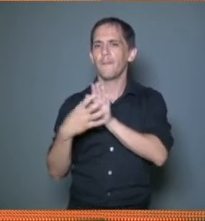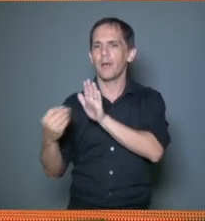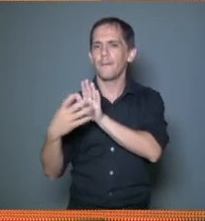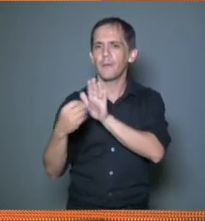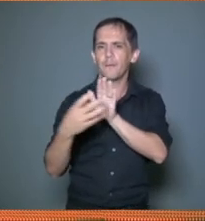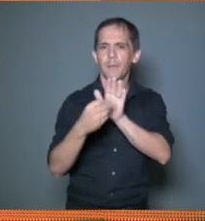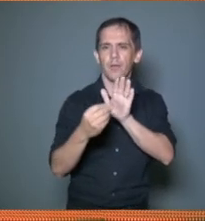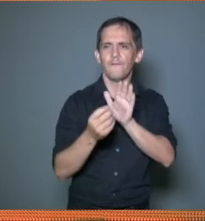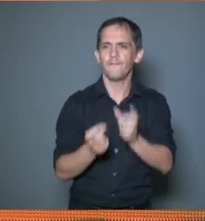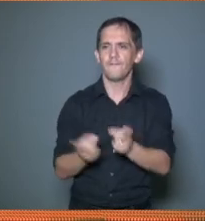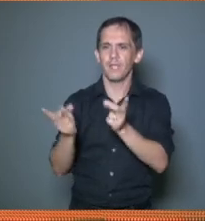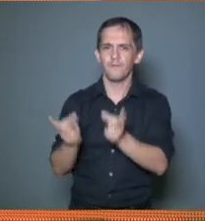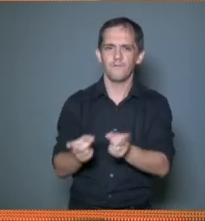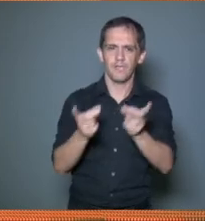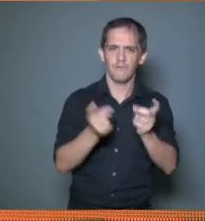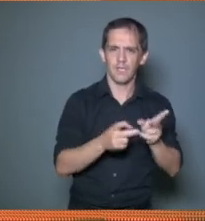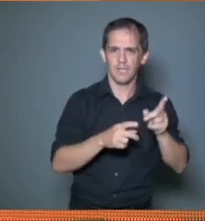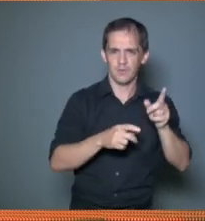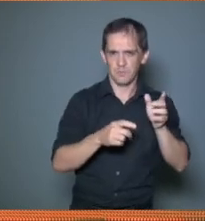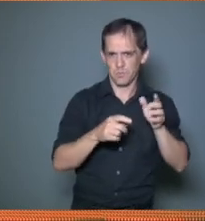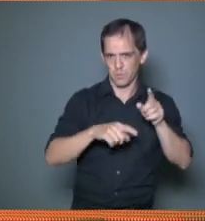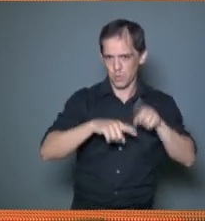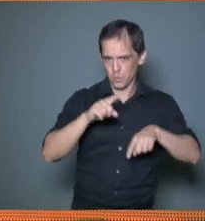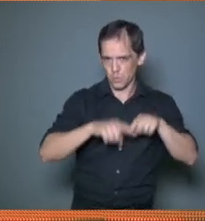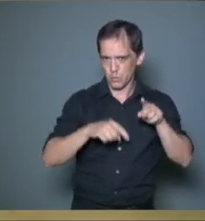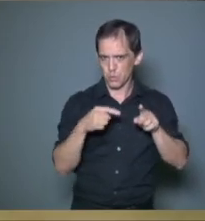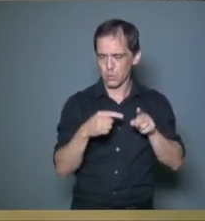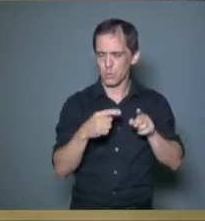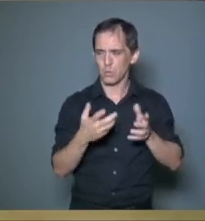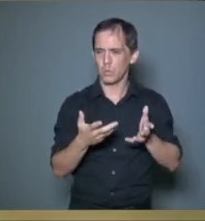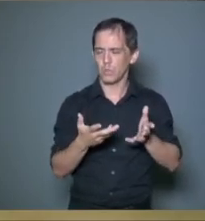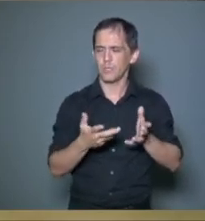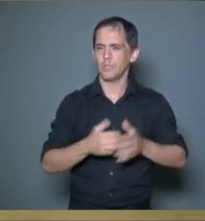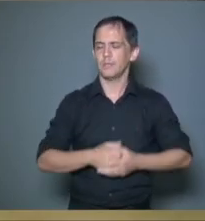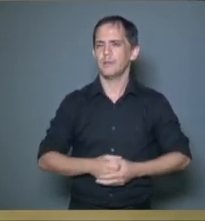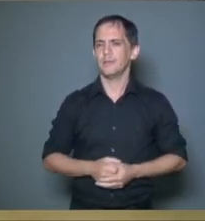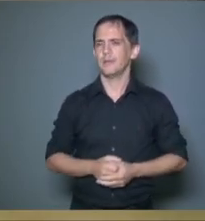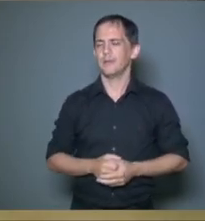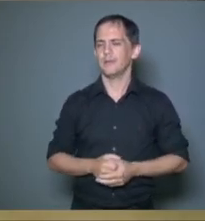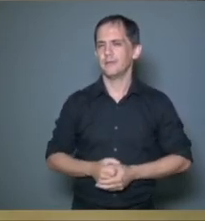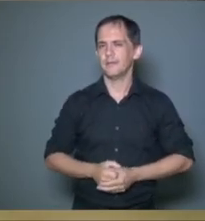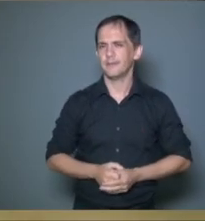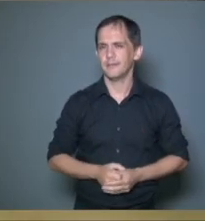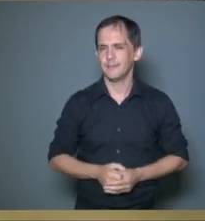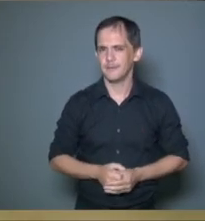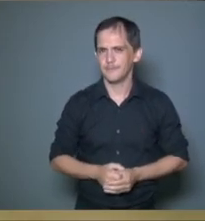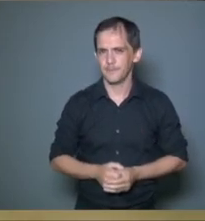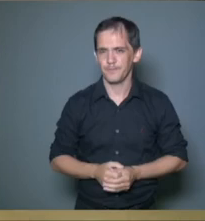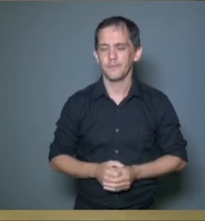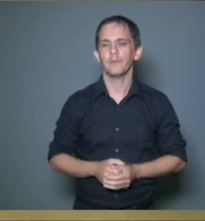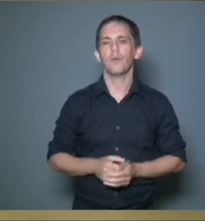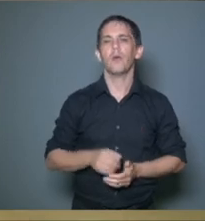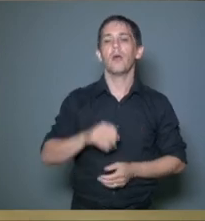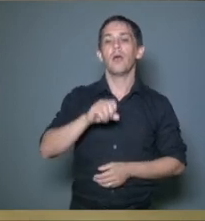in? Can this be a new growth vector for the company in the long term? Certainly.